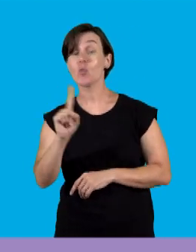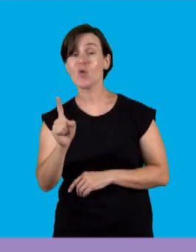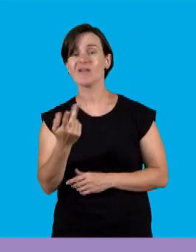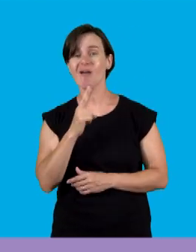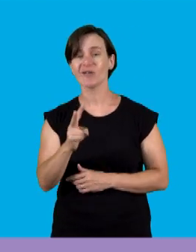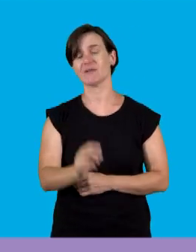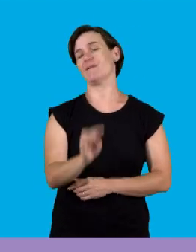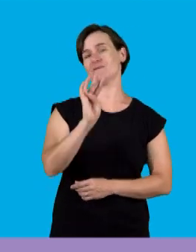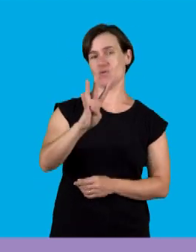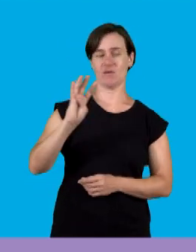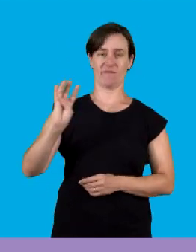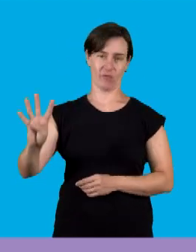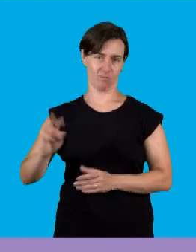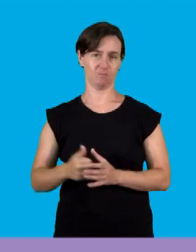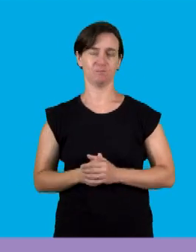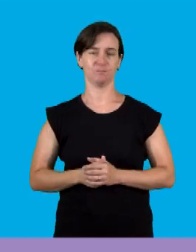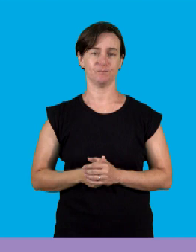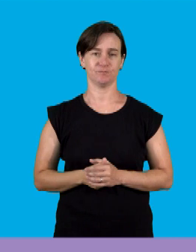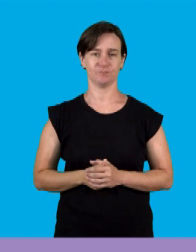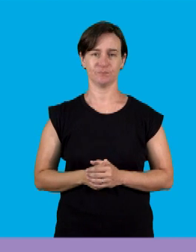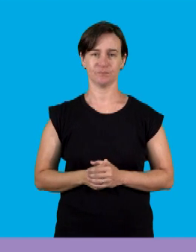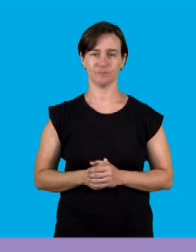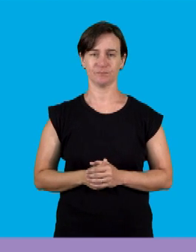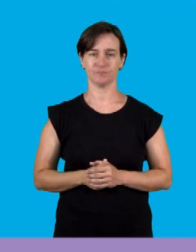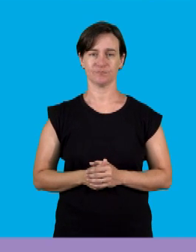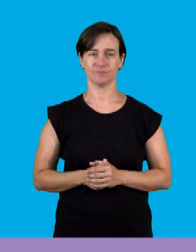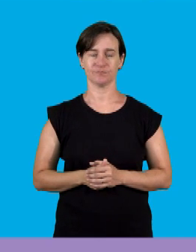which is going to give us that 44.